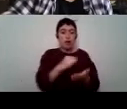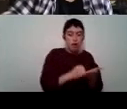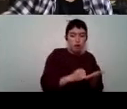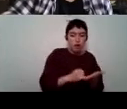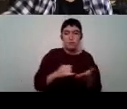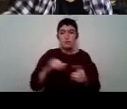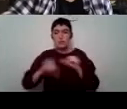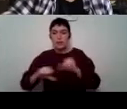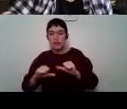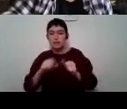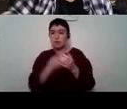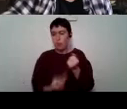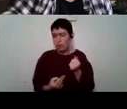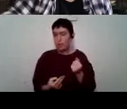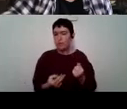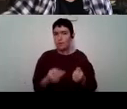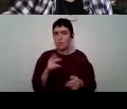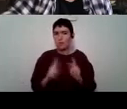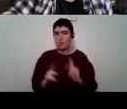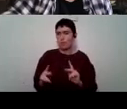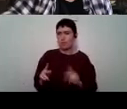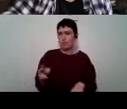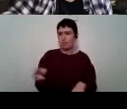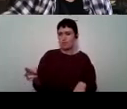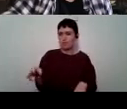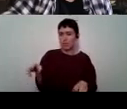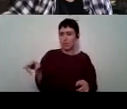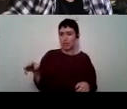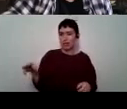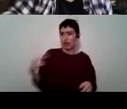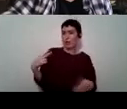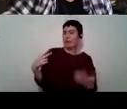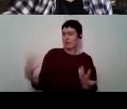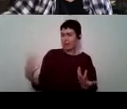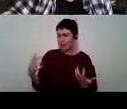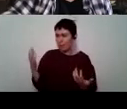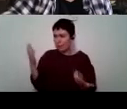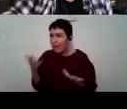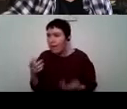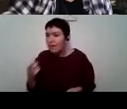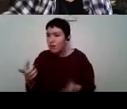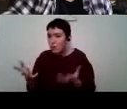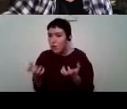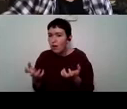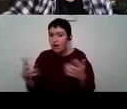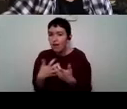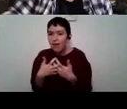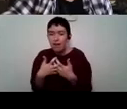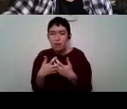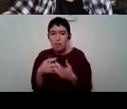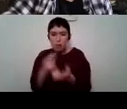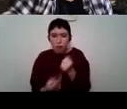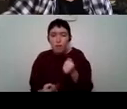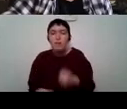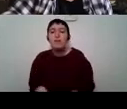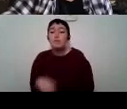comedy? Yeah, it actually is a really fun and I think natural progression, because I oftentimes read scientific articles or